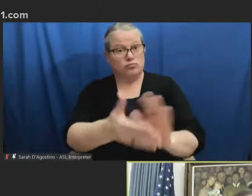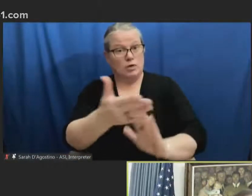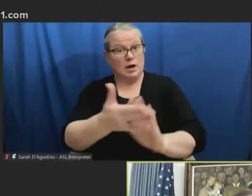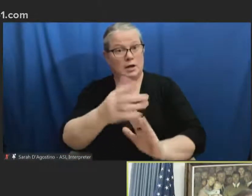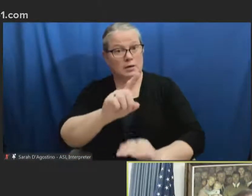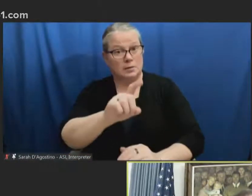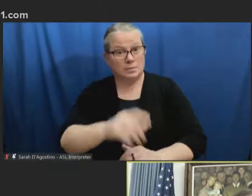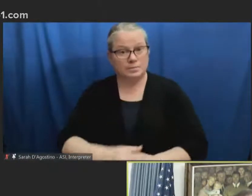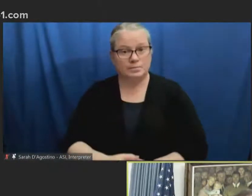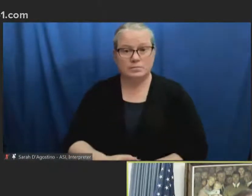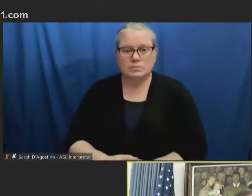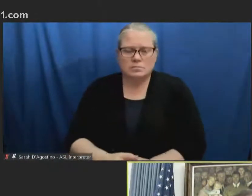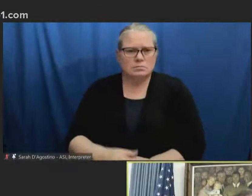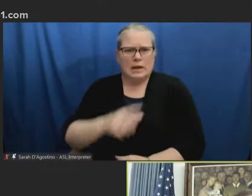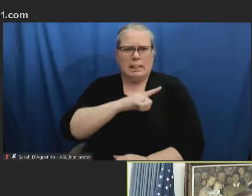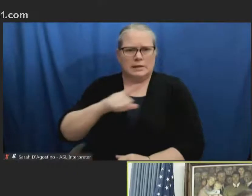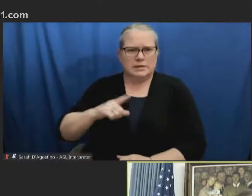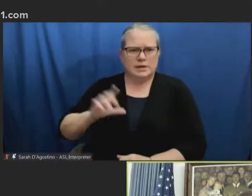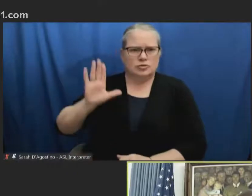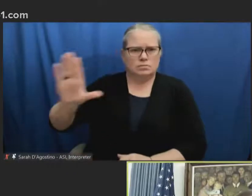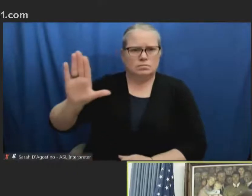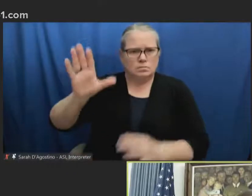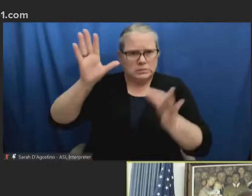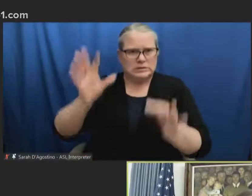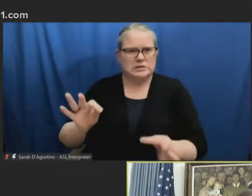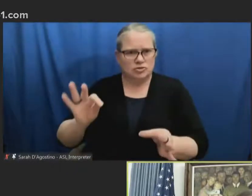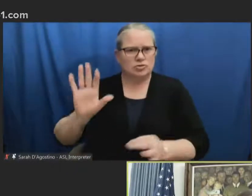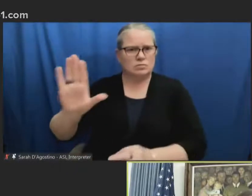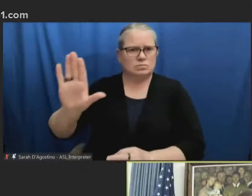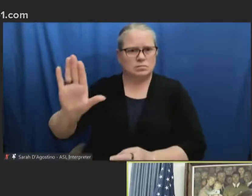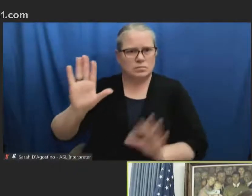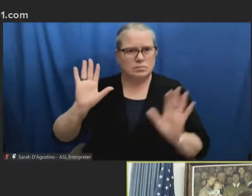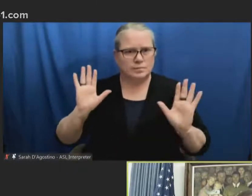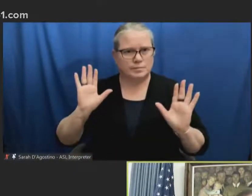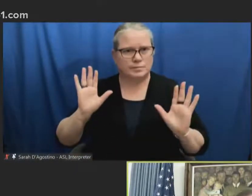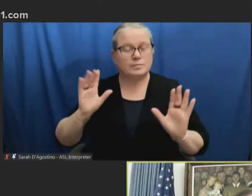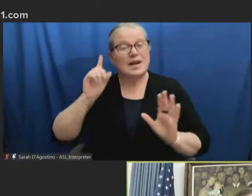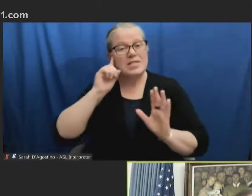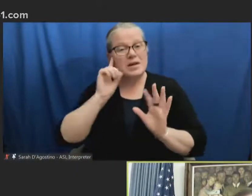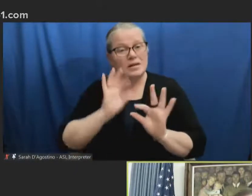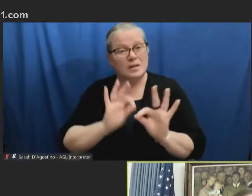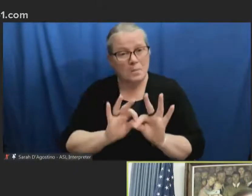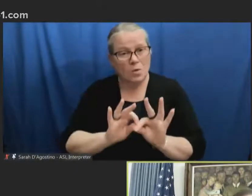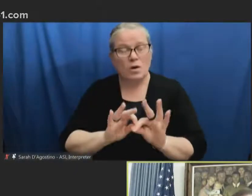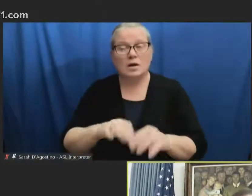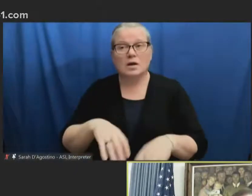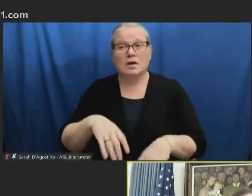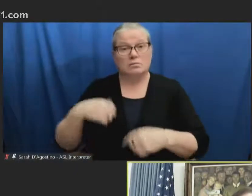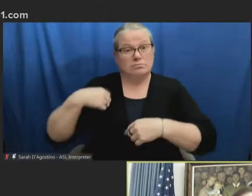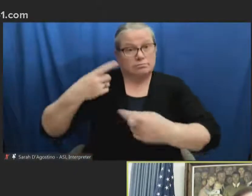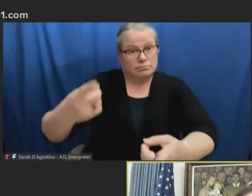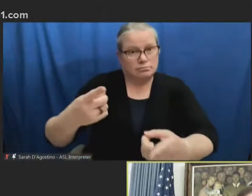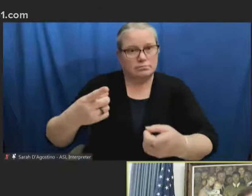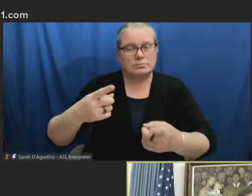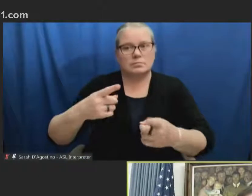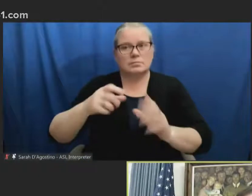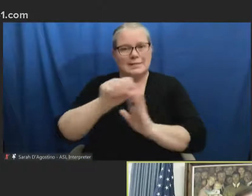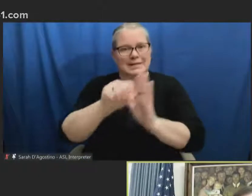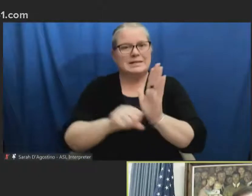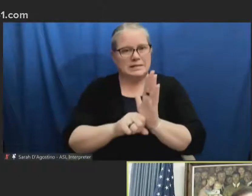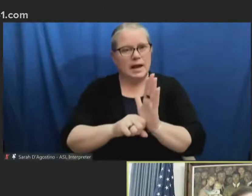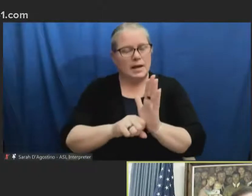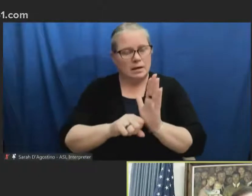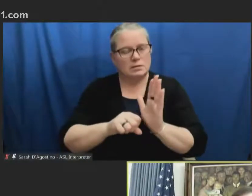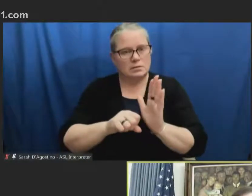is important, though, that your state government be able to act quickly if the world is not quite